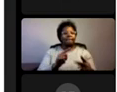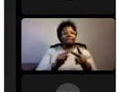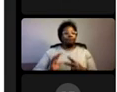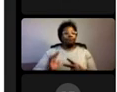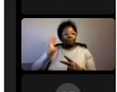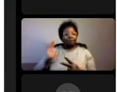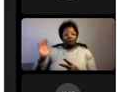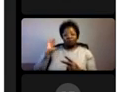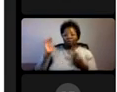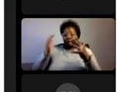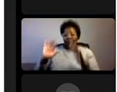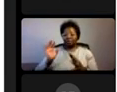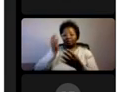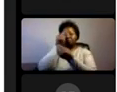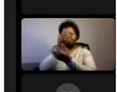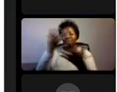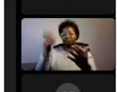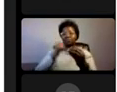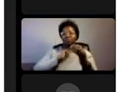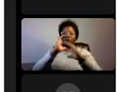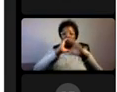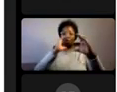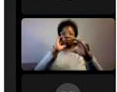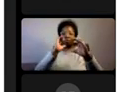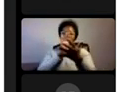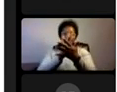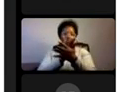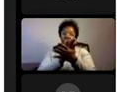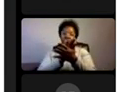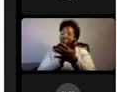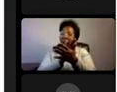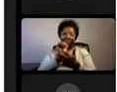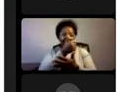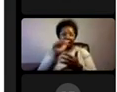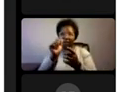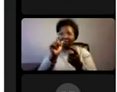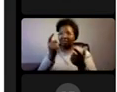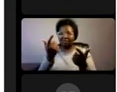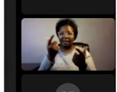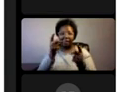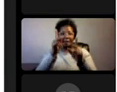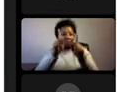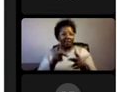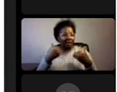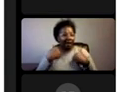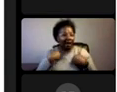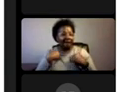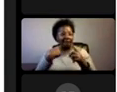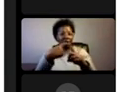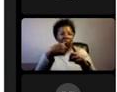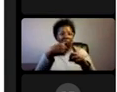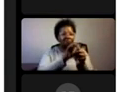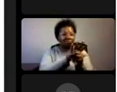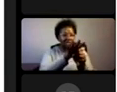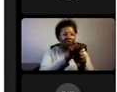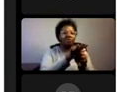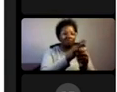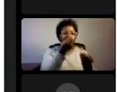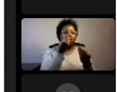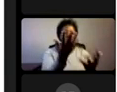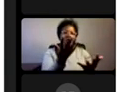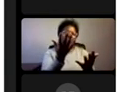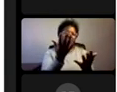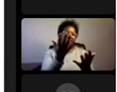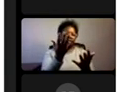we will communicate to school communities at any time there's a positive case in their school, their classroom, and then when an